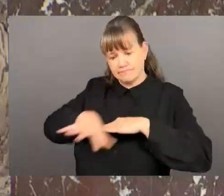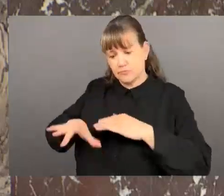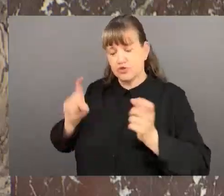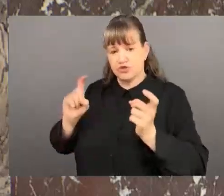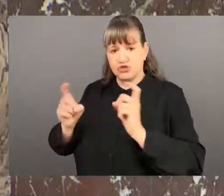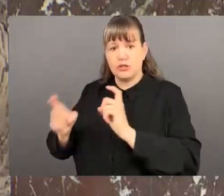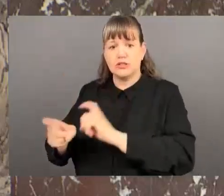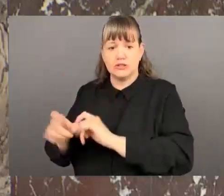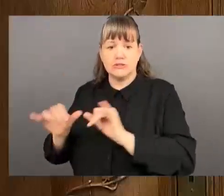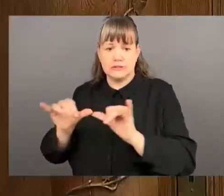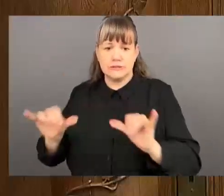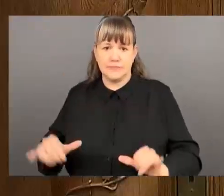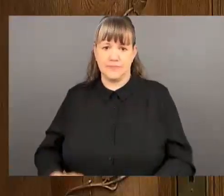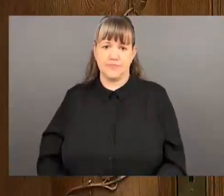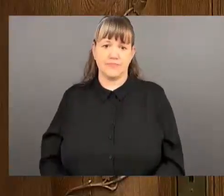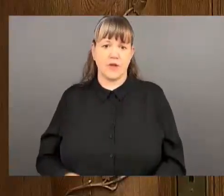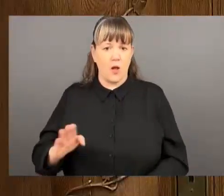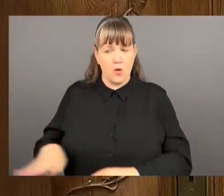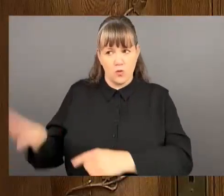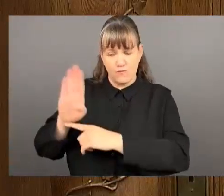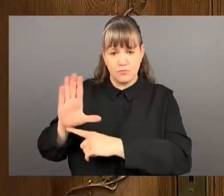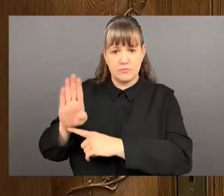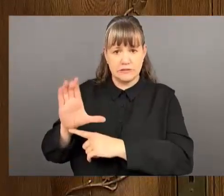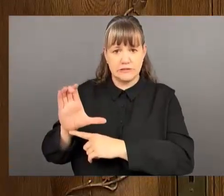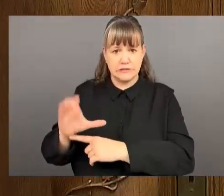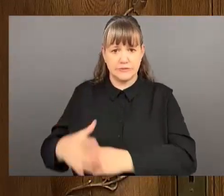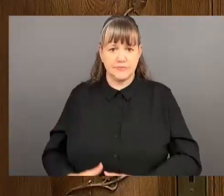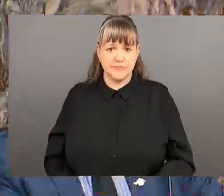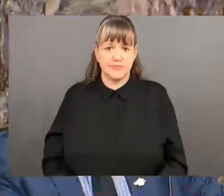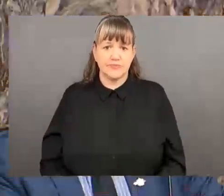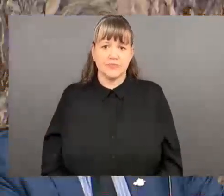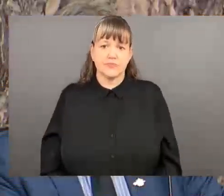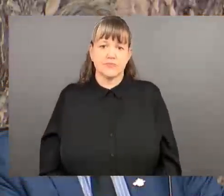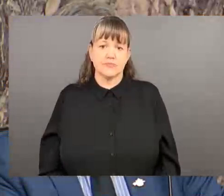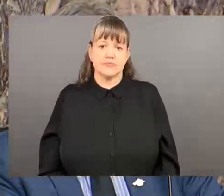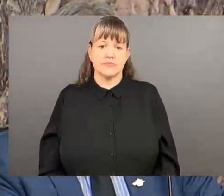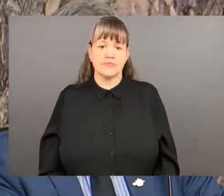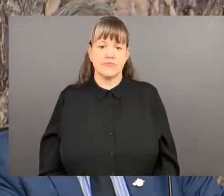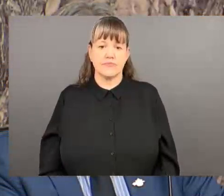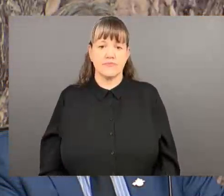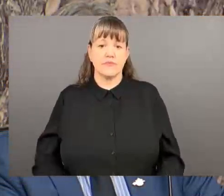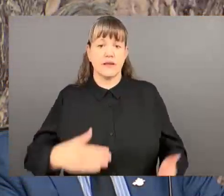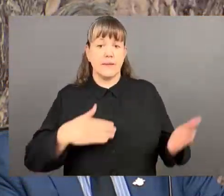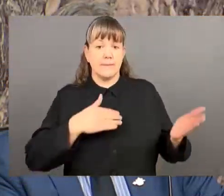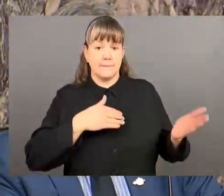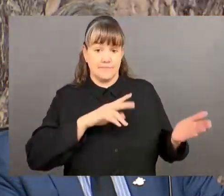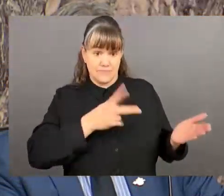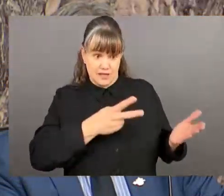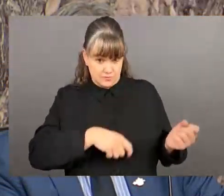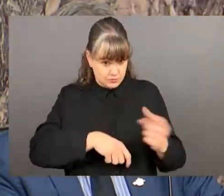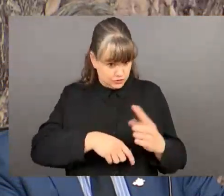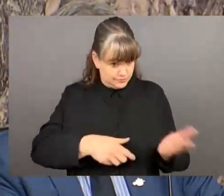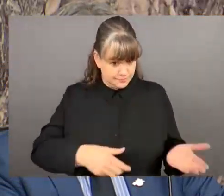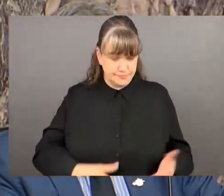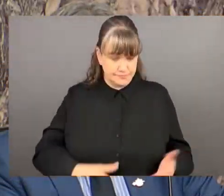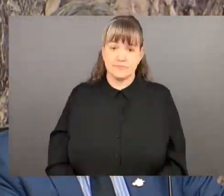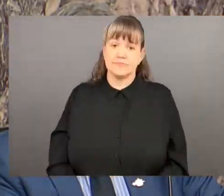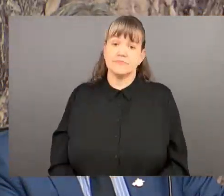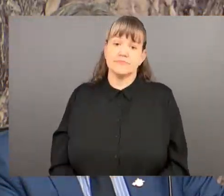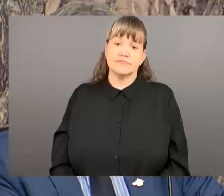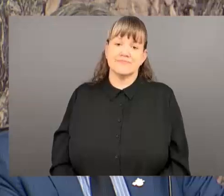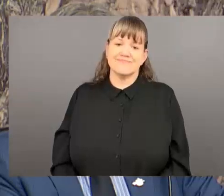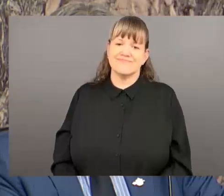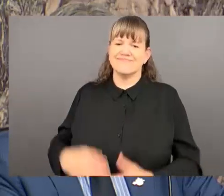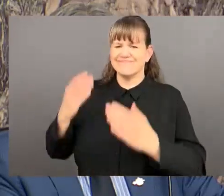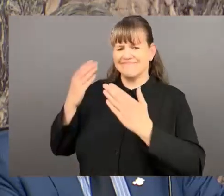since. Member for Skeena supplemental. Thank you, Mr. Speaker. With all due respect, I'm not buying it. Because in 2017,